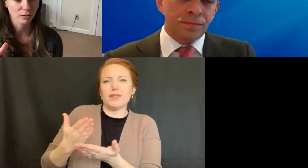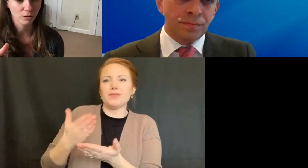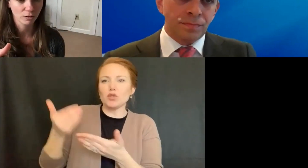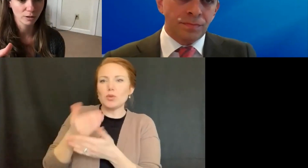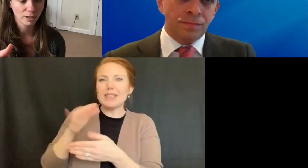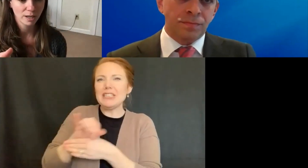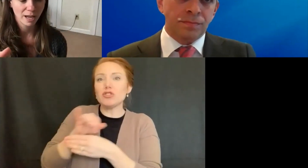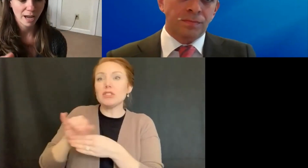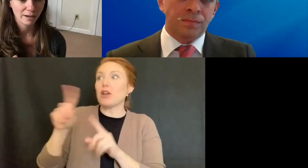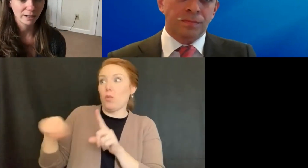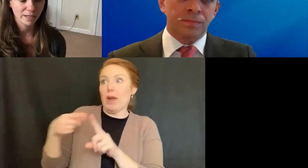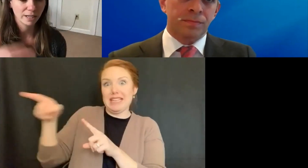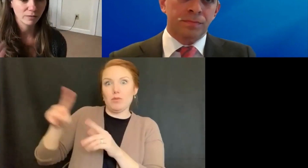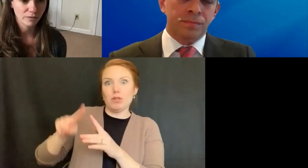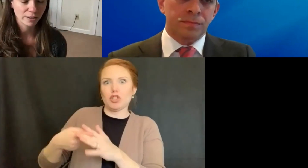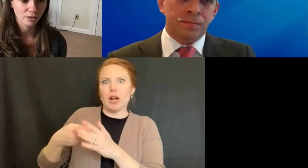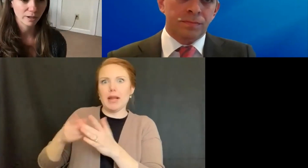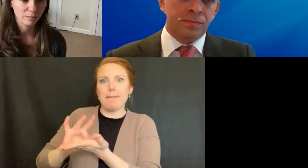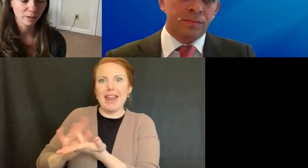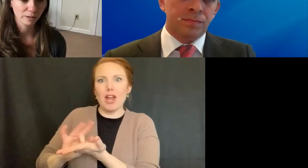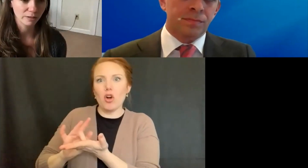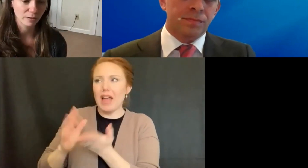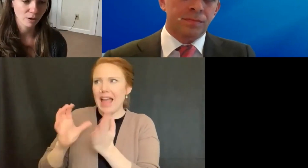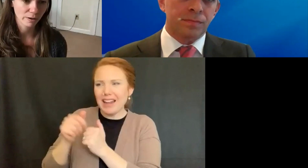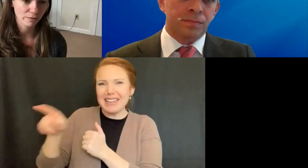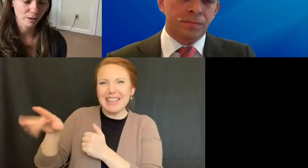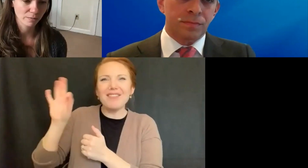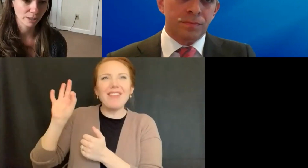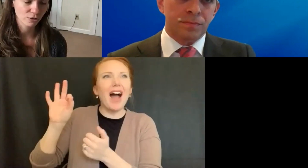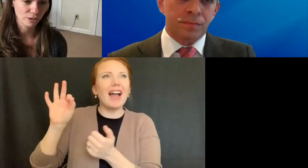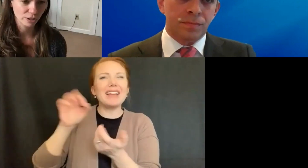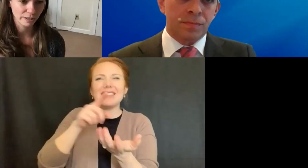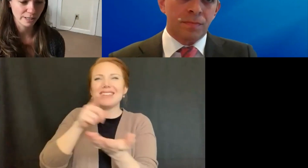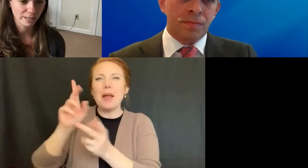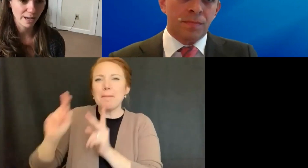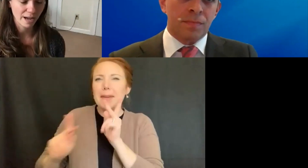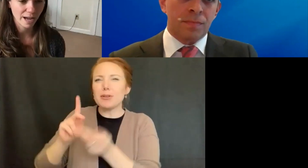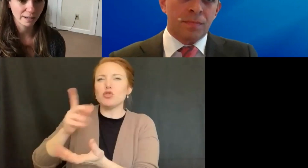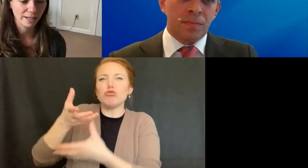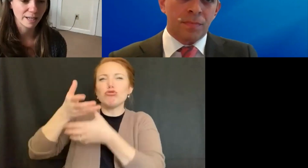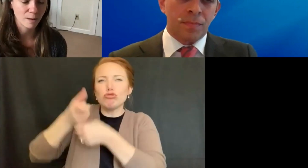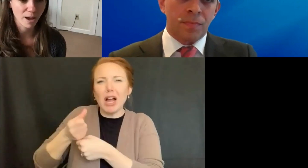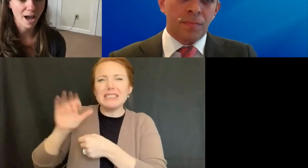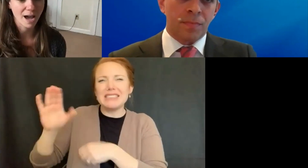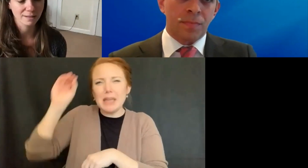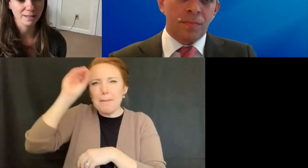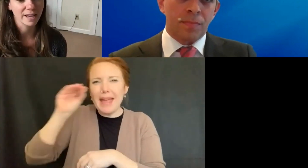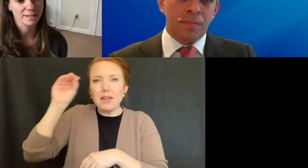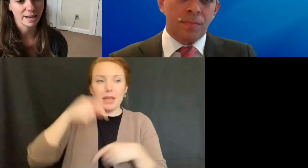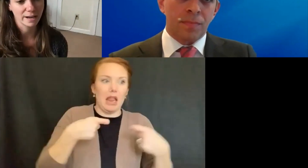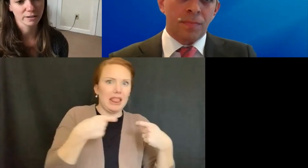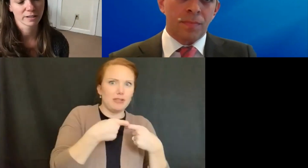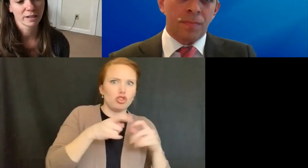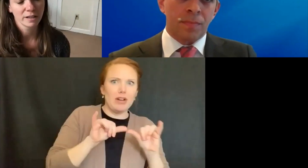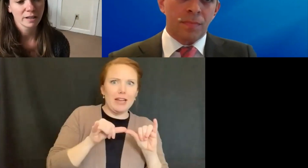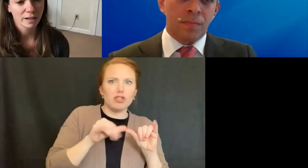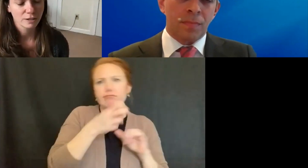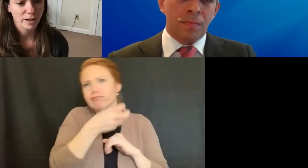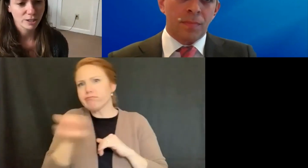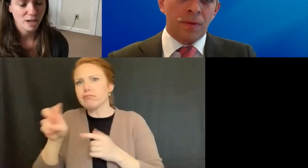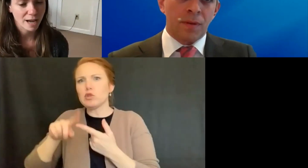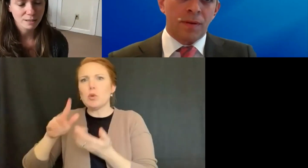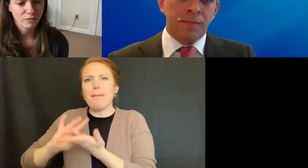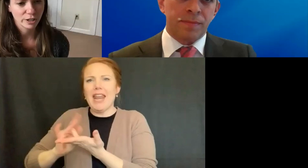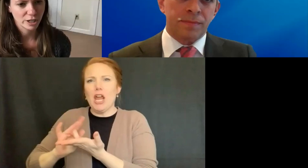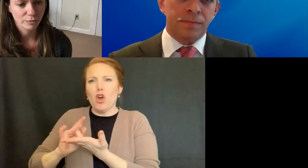into medical, how did he find the credibility from going from electrical engineering to that? How did he get past the naysayers? And